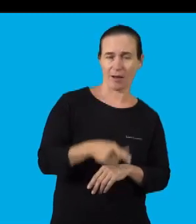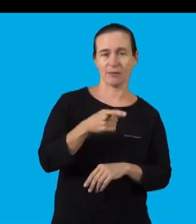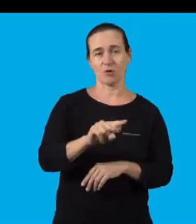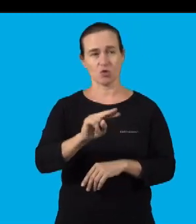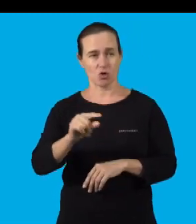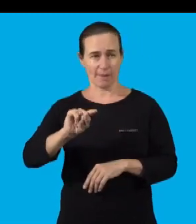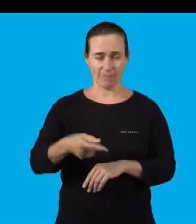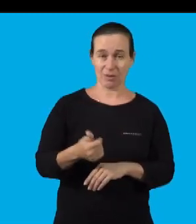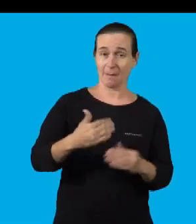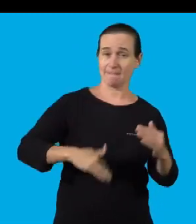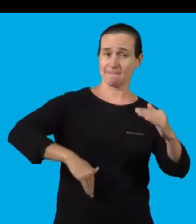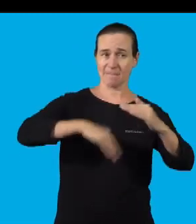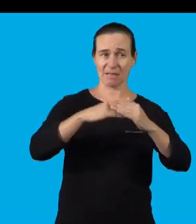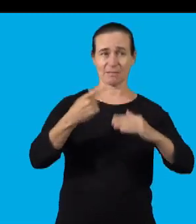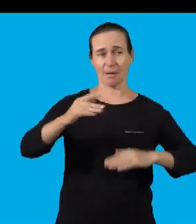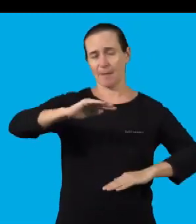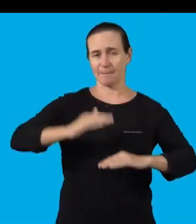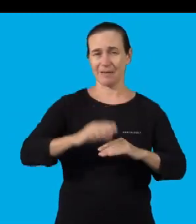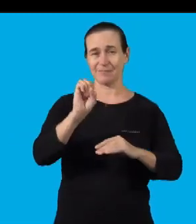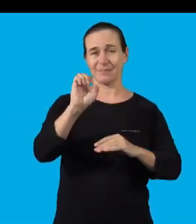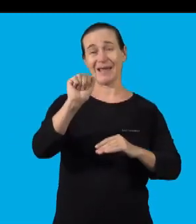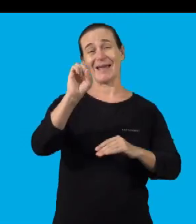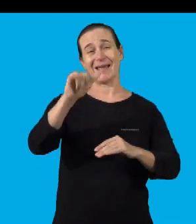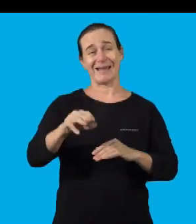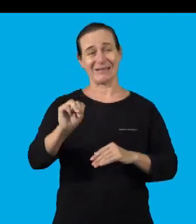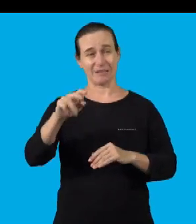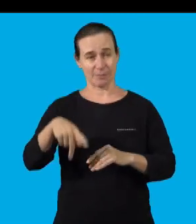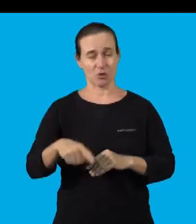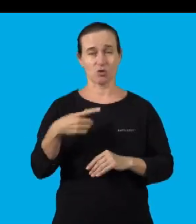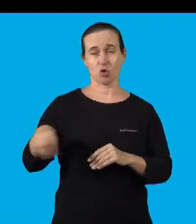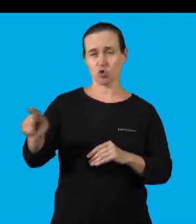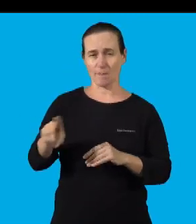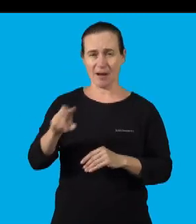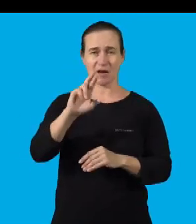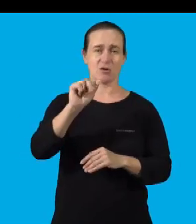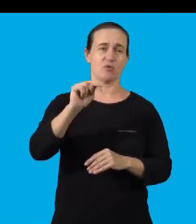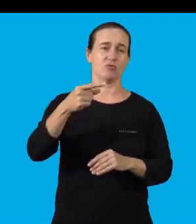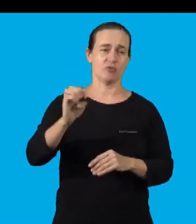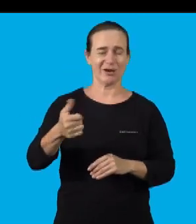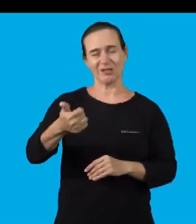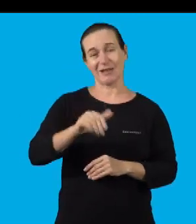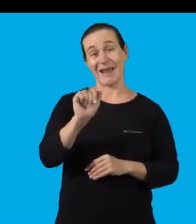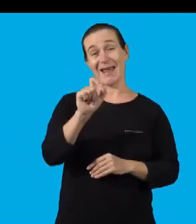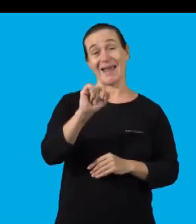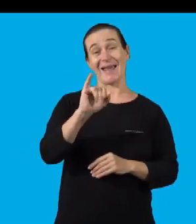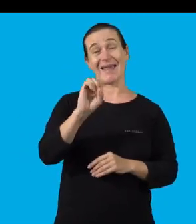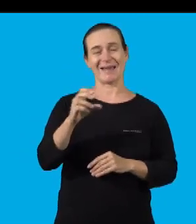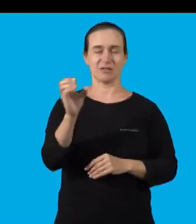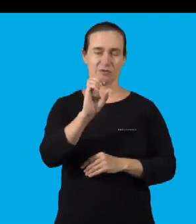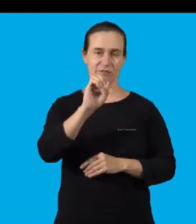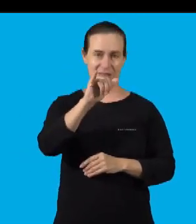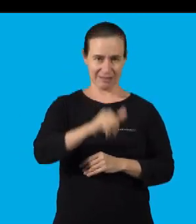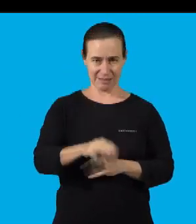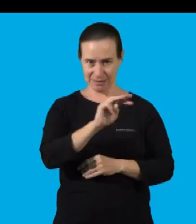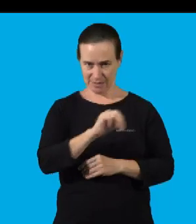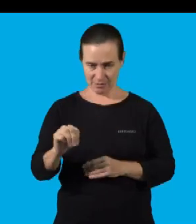y-intercept, turning point, maximum, minimum, asymptote, domain, range, and the axis